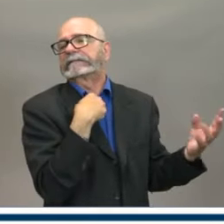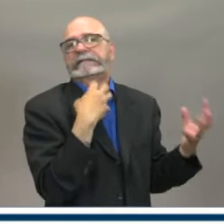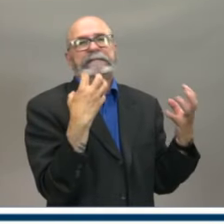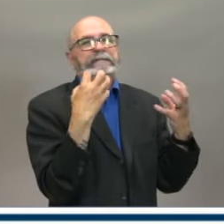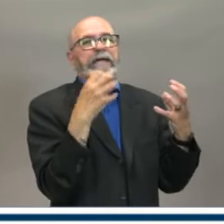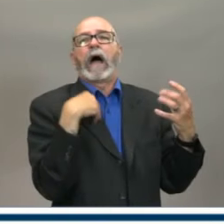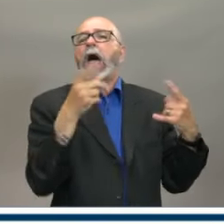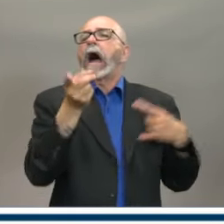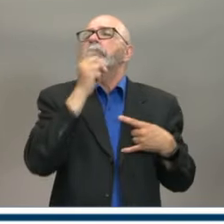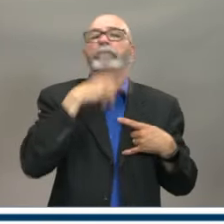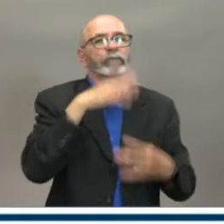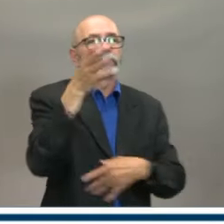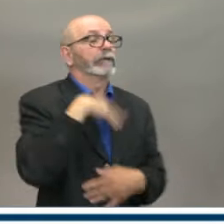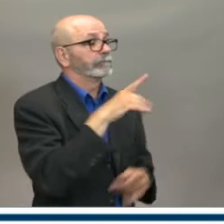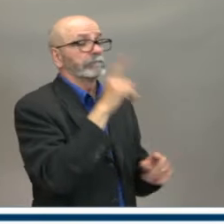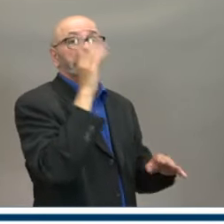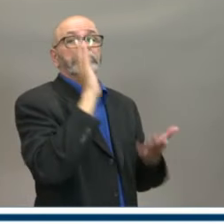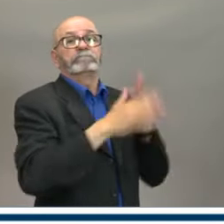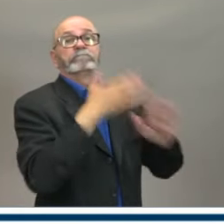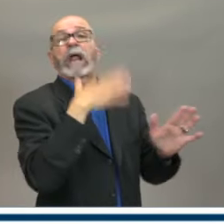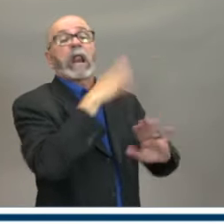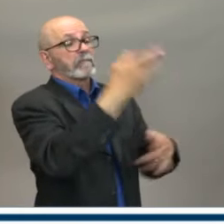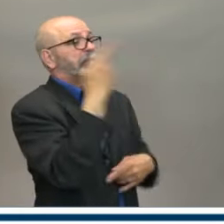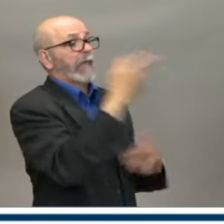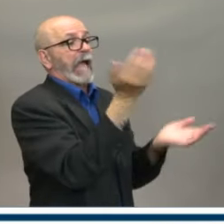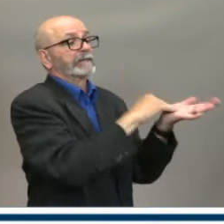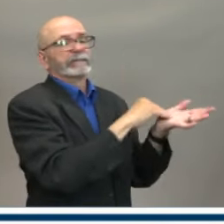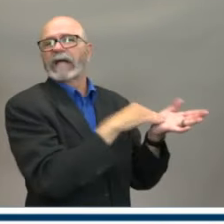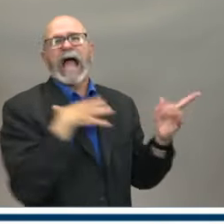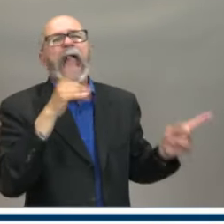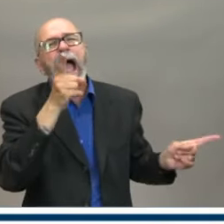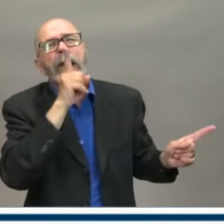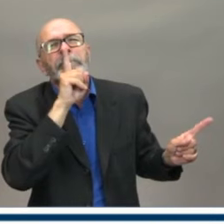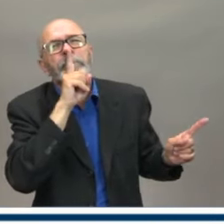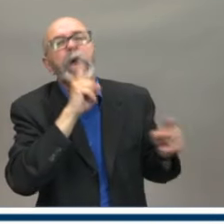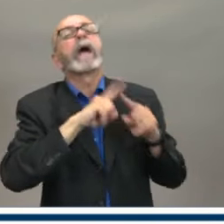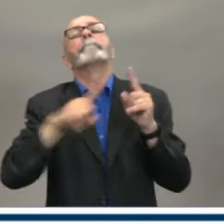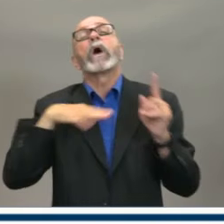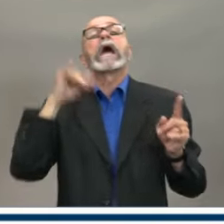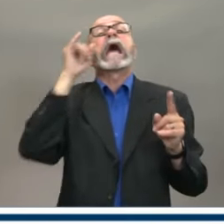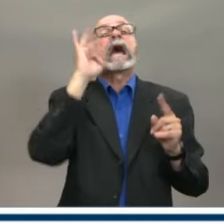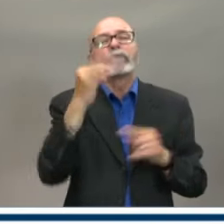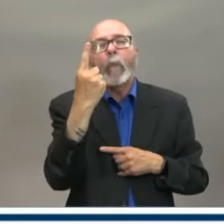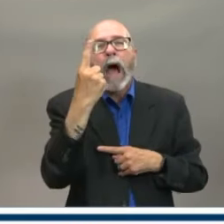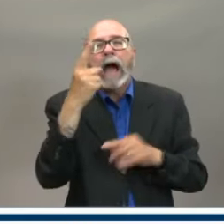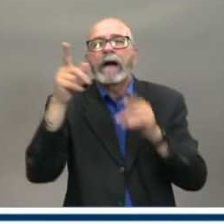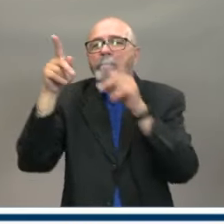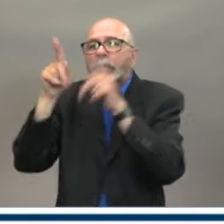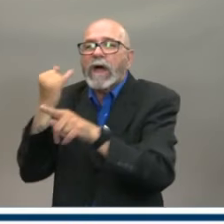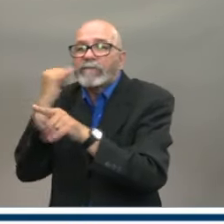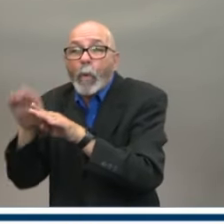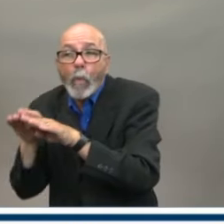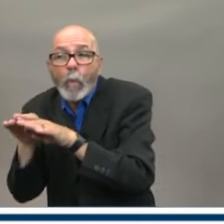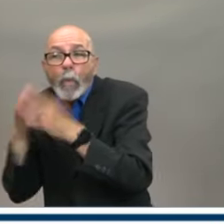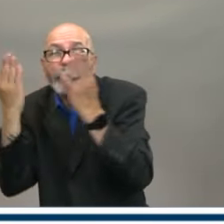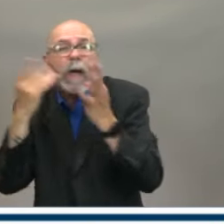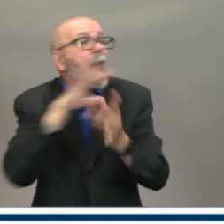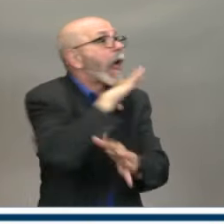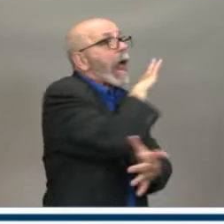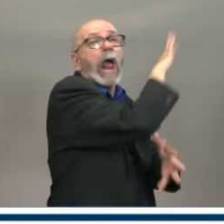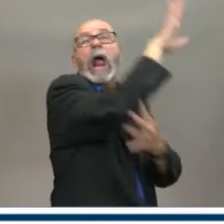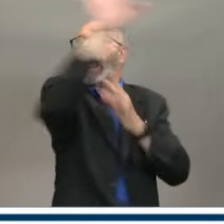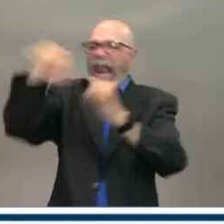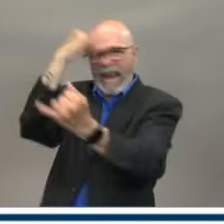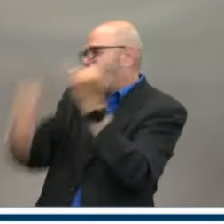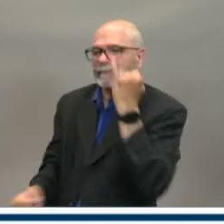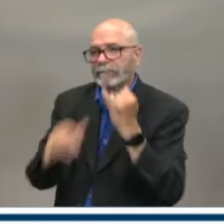but because I actually listened to the conversation, and it was about it would be one of the last things that we'd lift the restrictions on. And obviously, people know